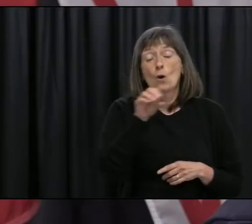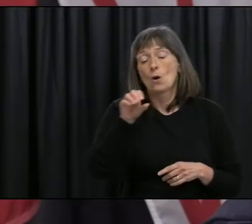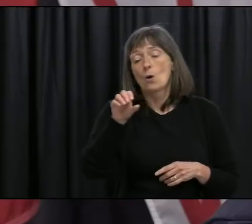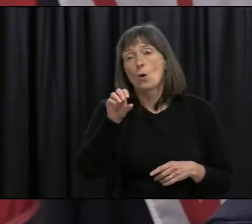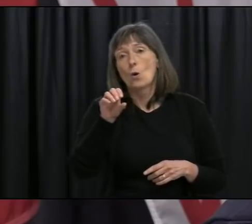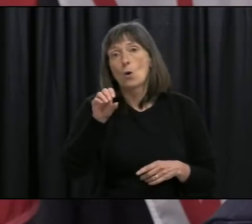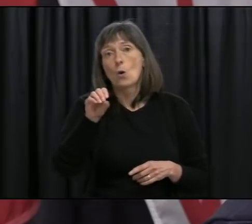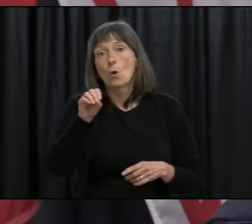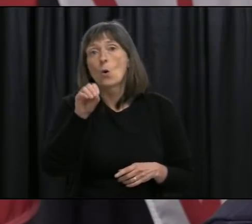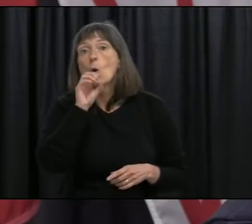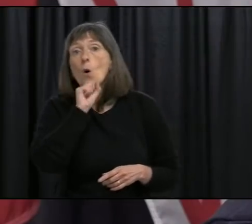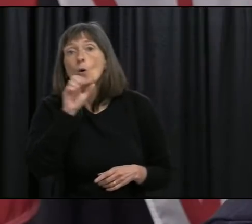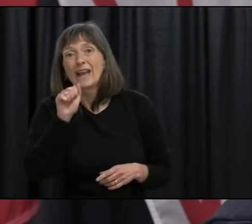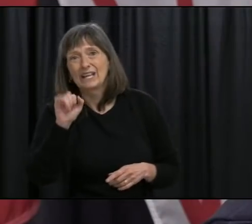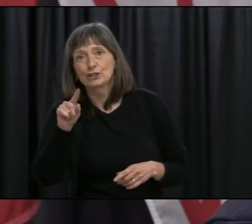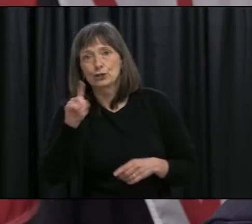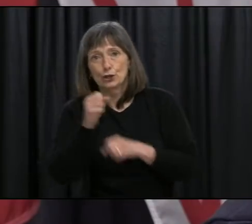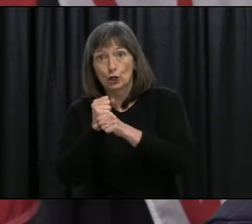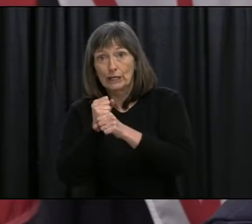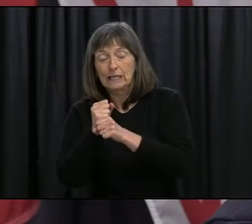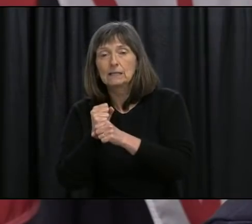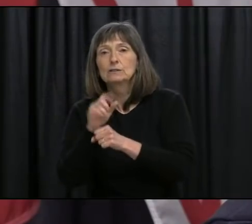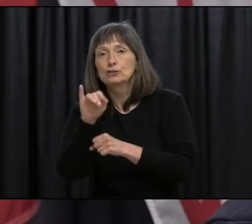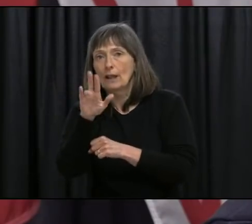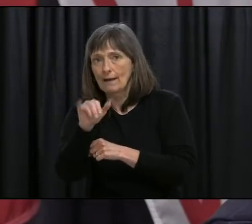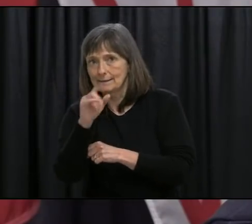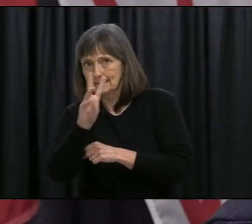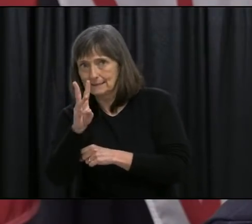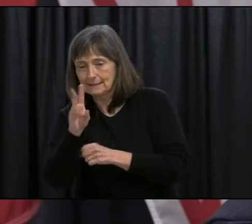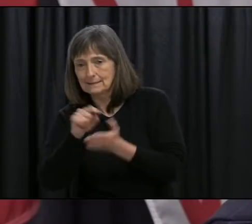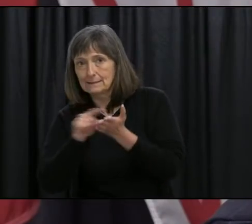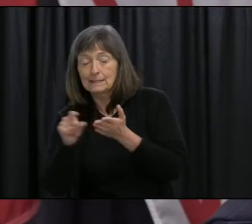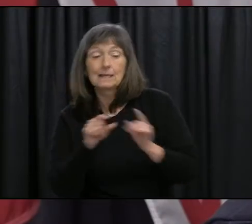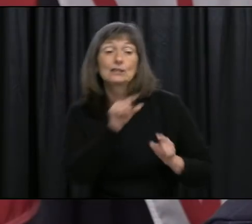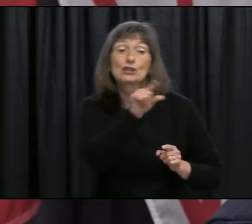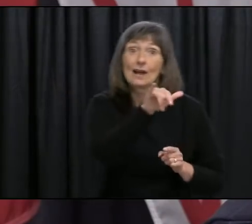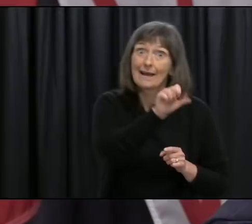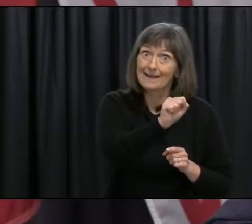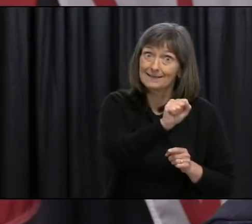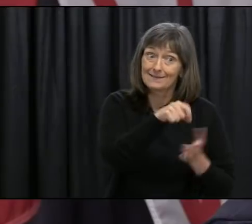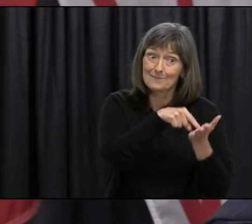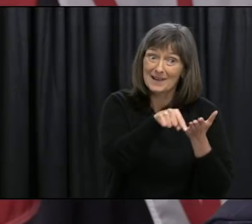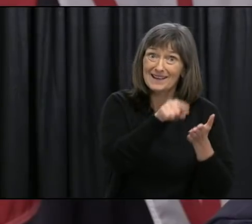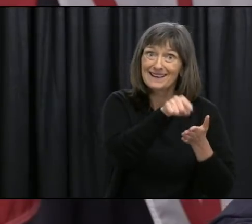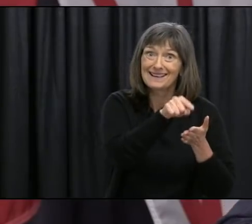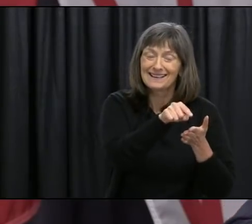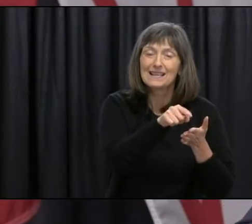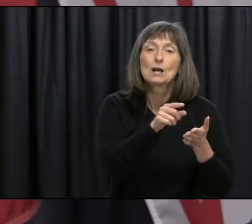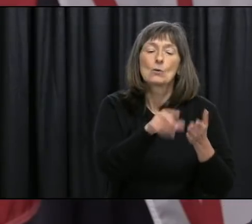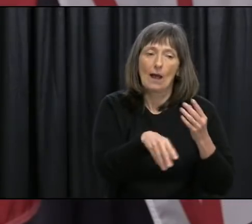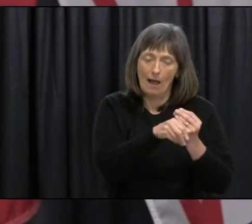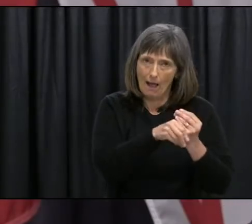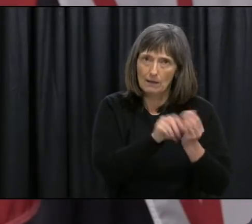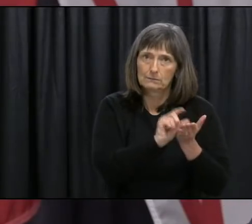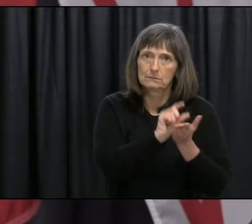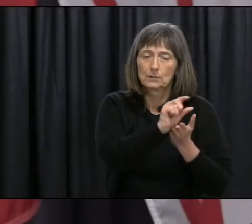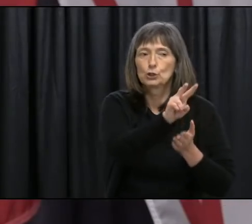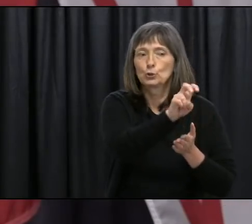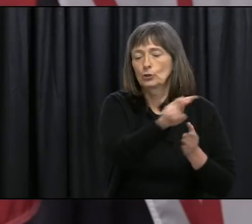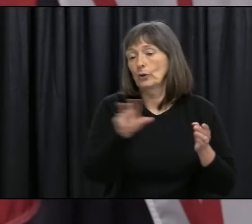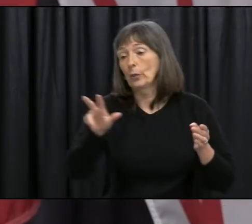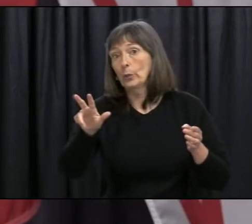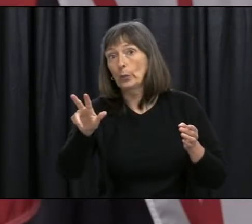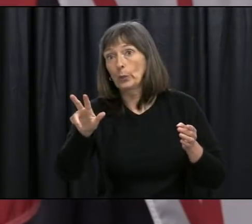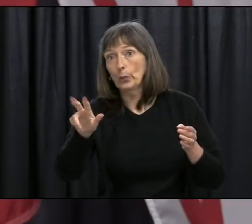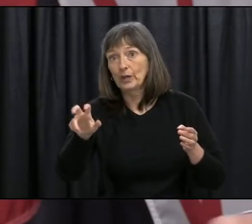$300 on the week of July 6th. Also, for those that receive the guaranteed income supplement, you will receive an additional $200.